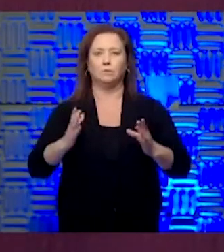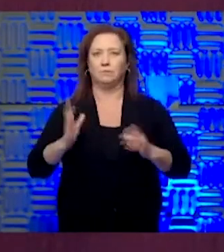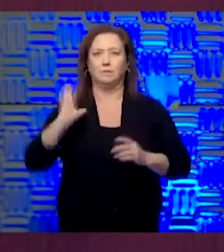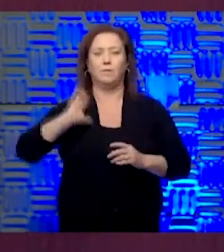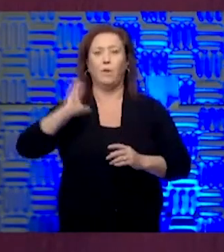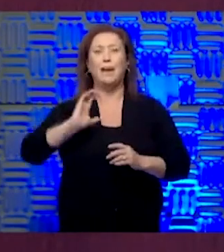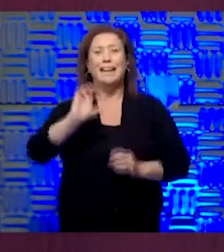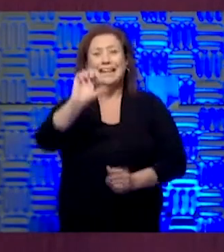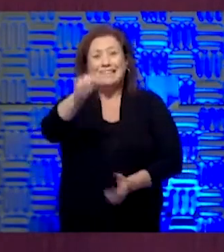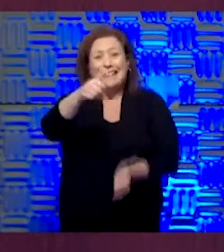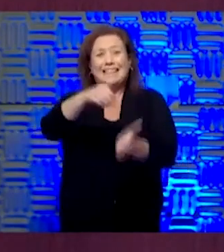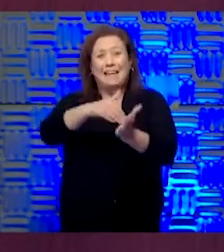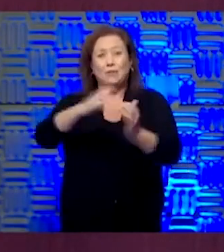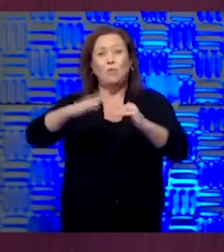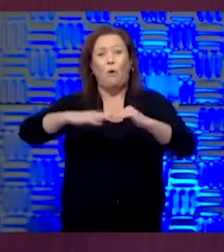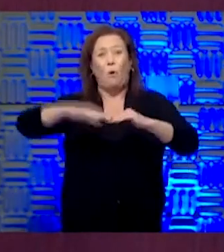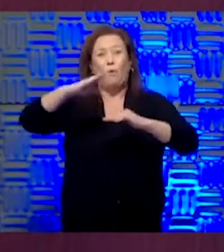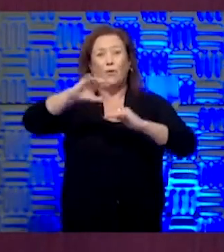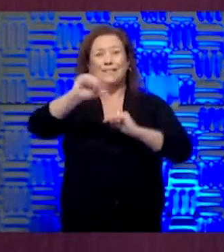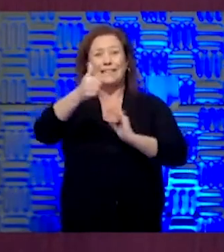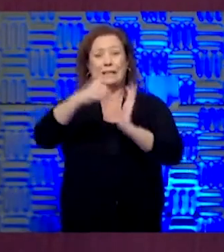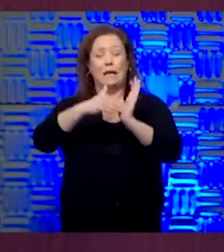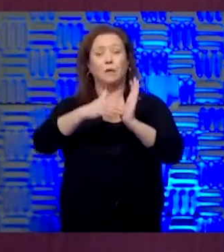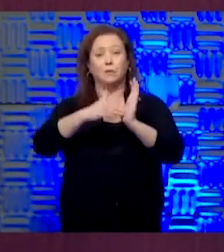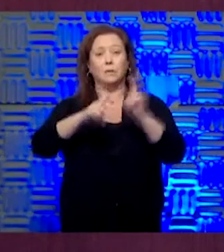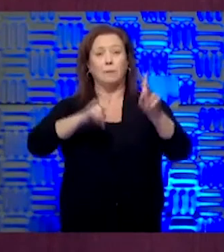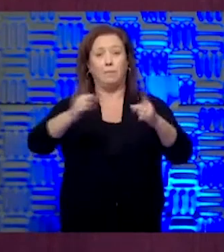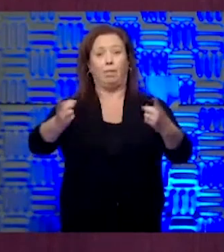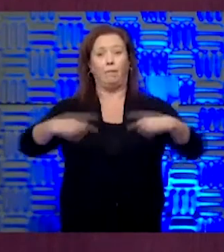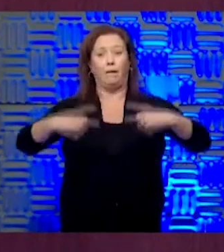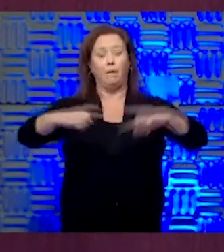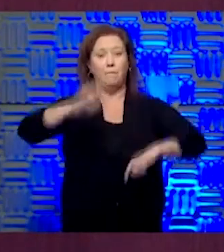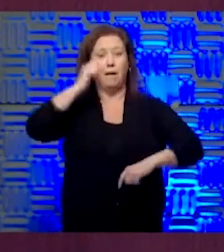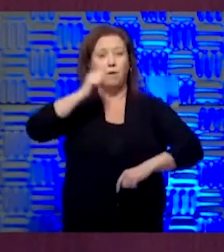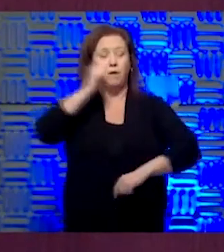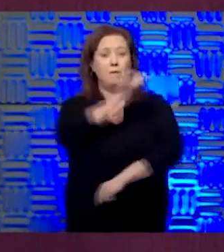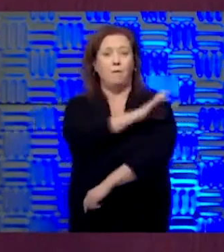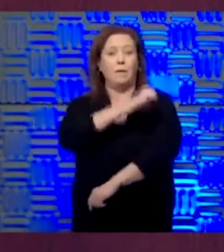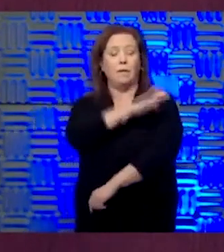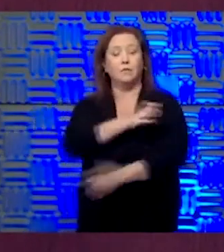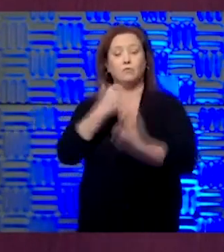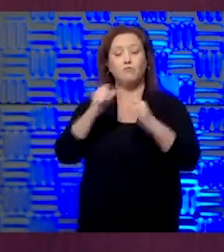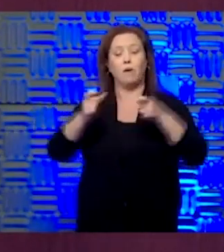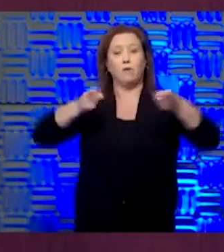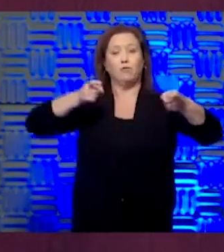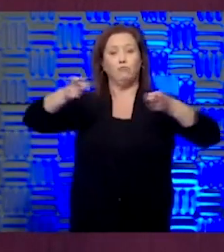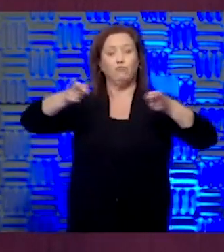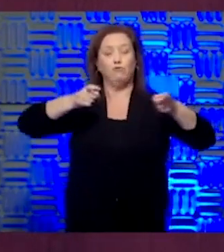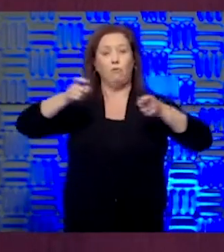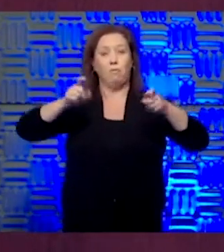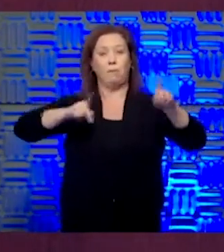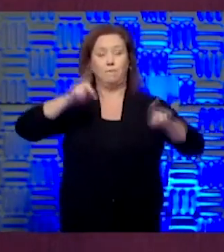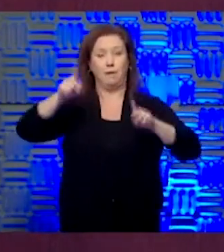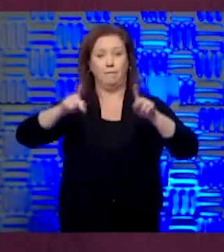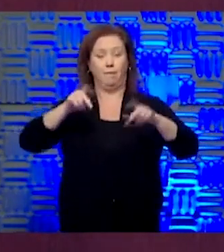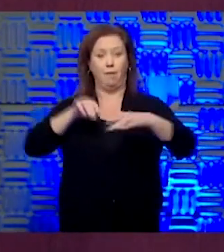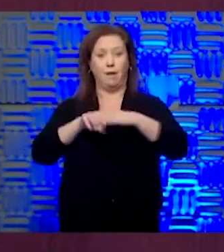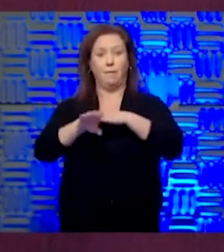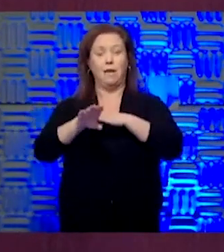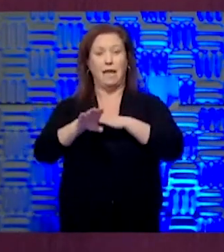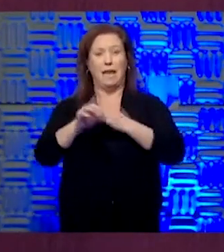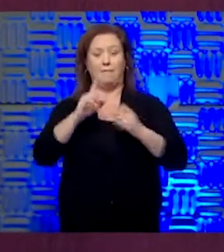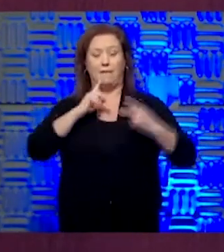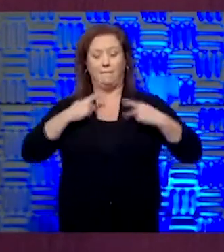roughly 10,000 plus people come through our organization on a daily basis to our clinics. And so to try and control that flow of people and maintain that